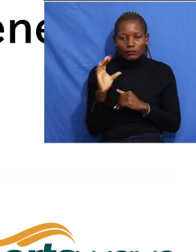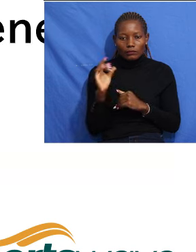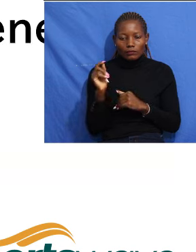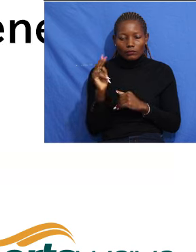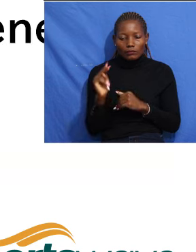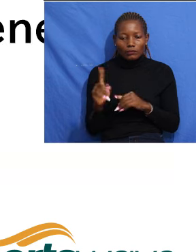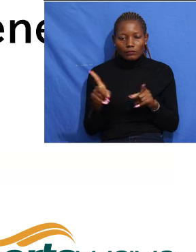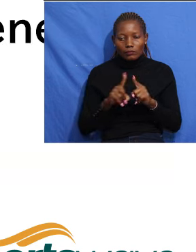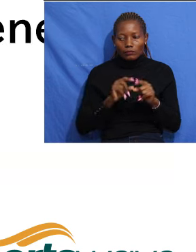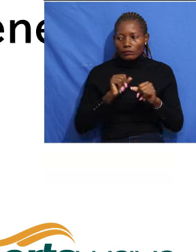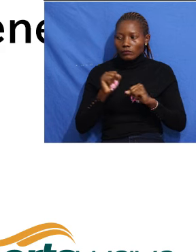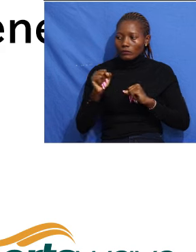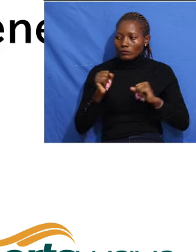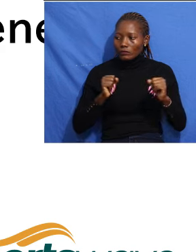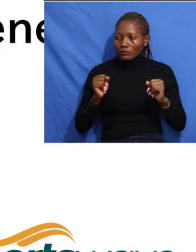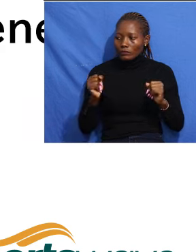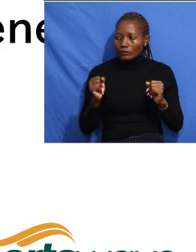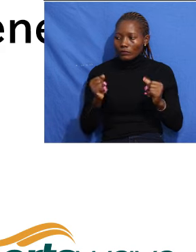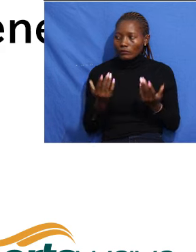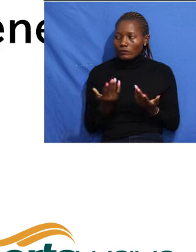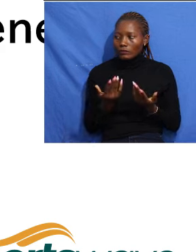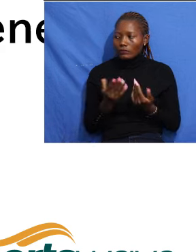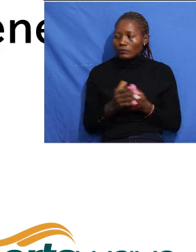stretching may aggravate